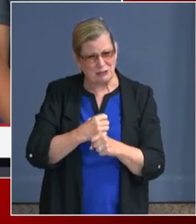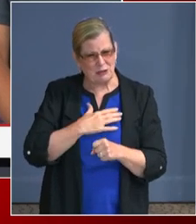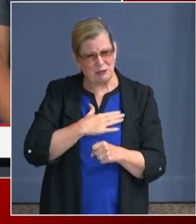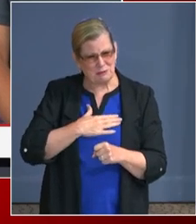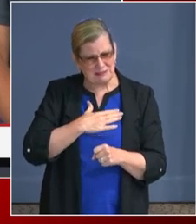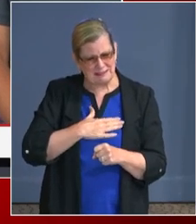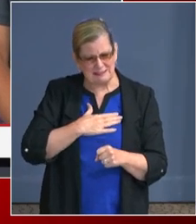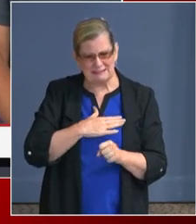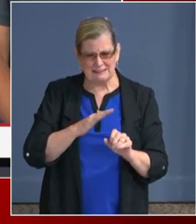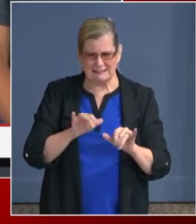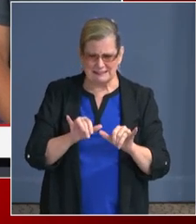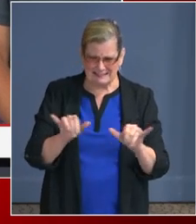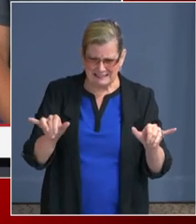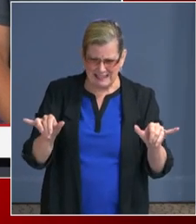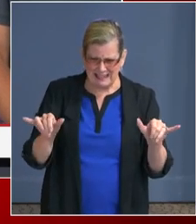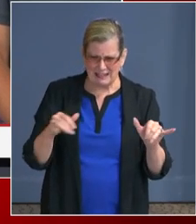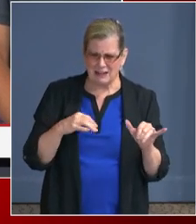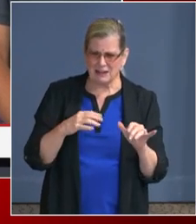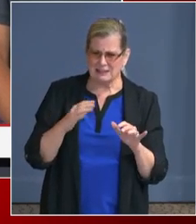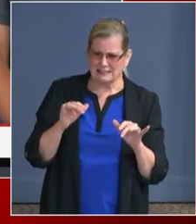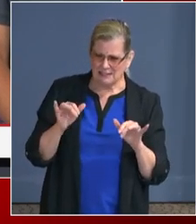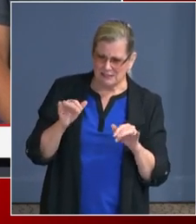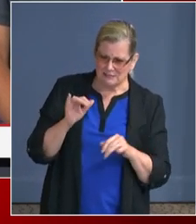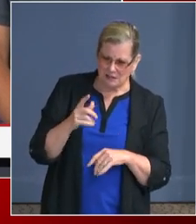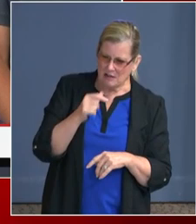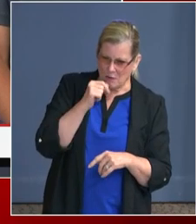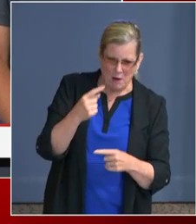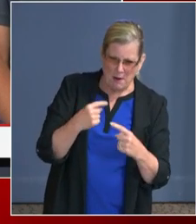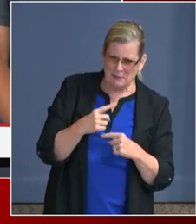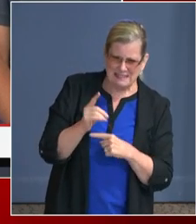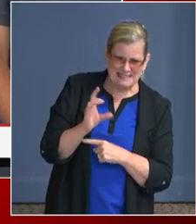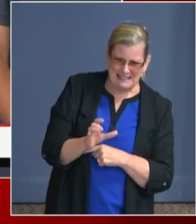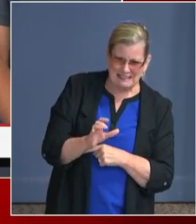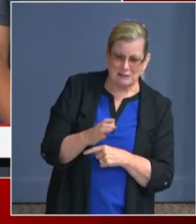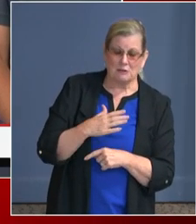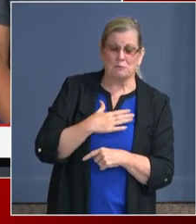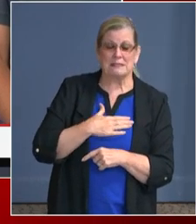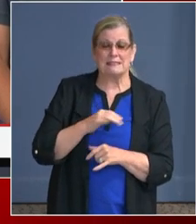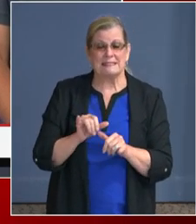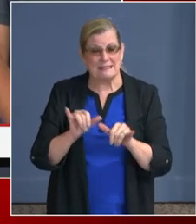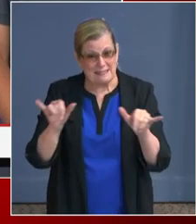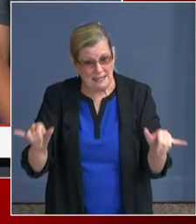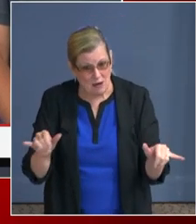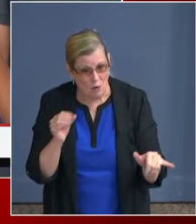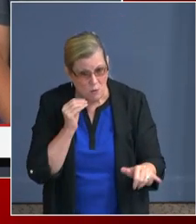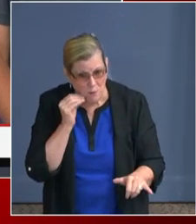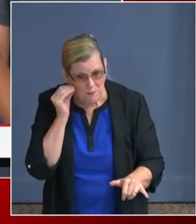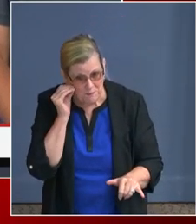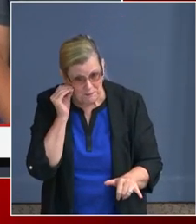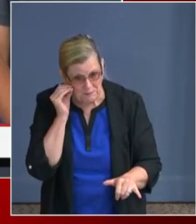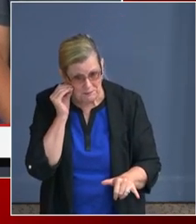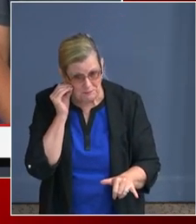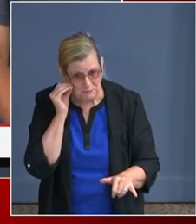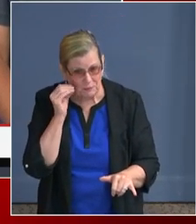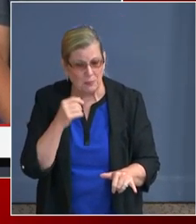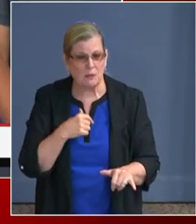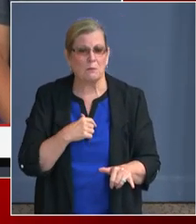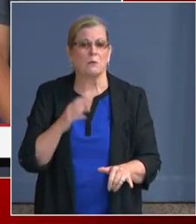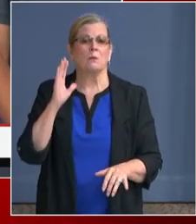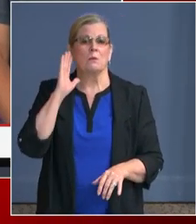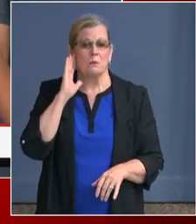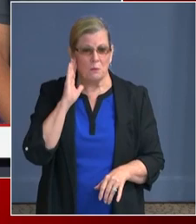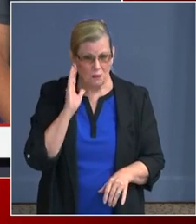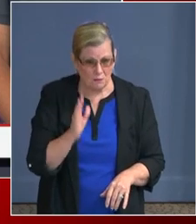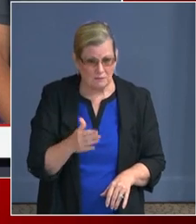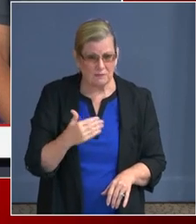will continue to urge DC residents to stay at home. And we will, as street closures